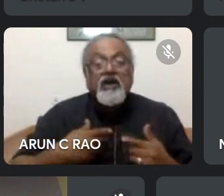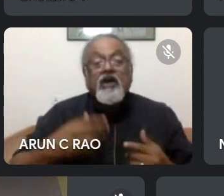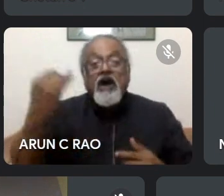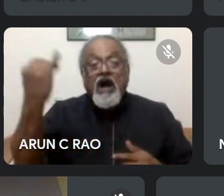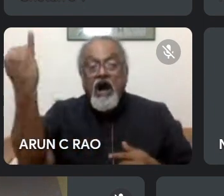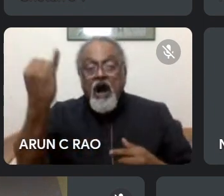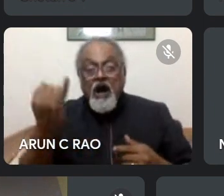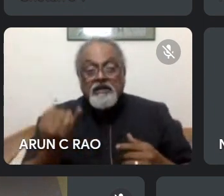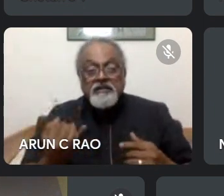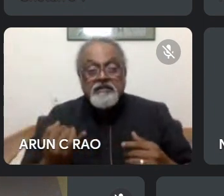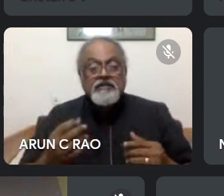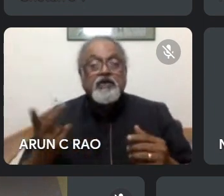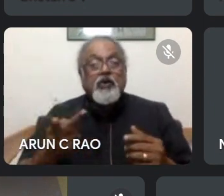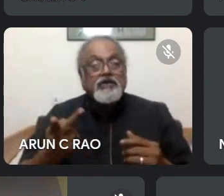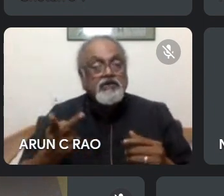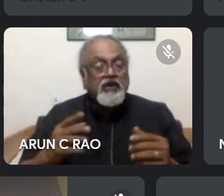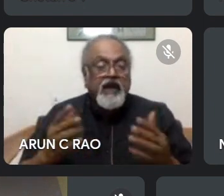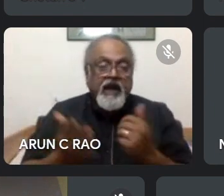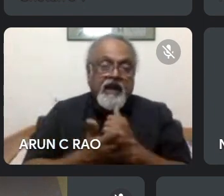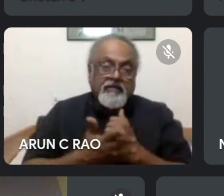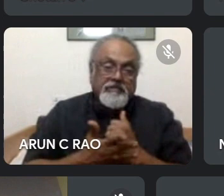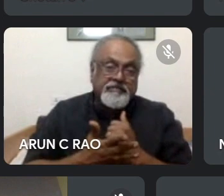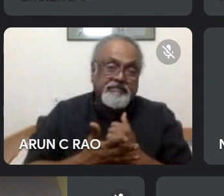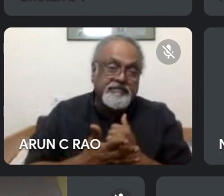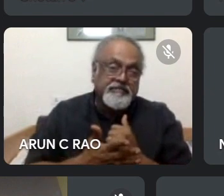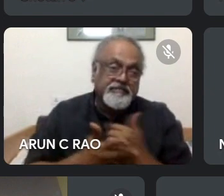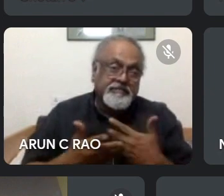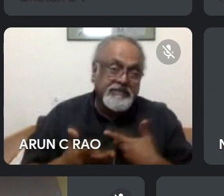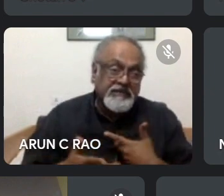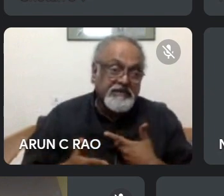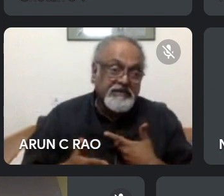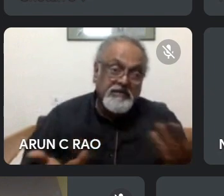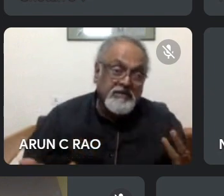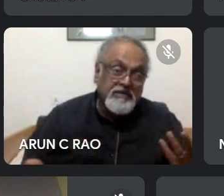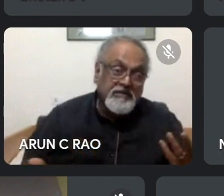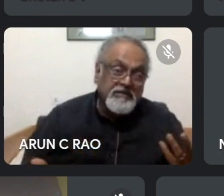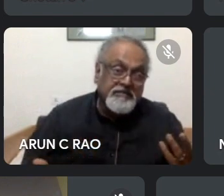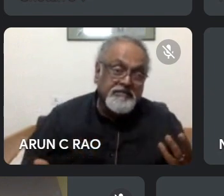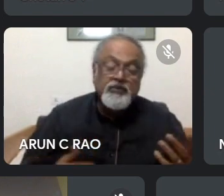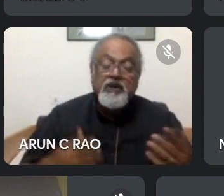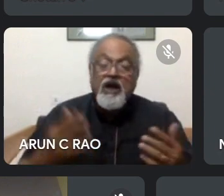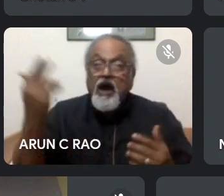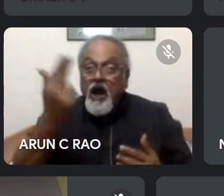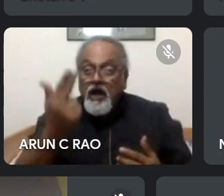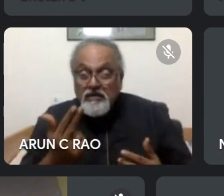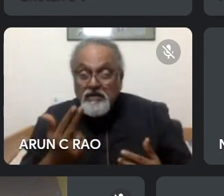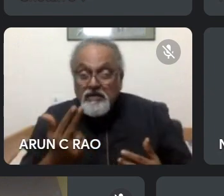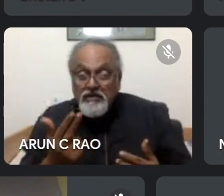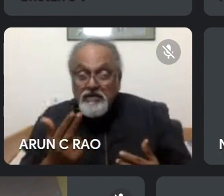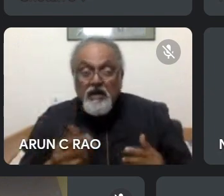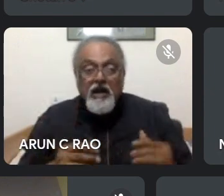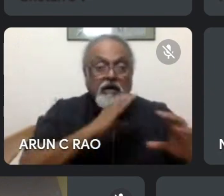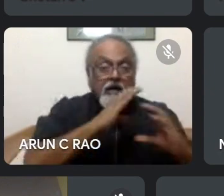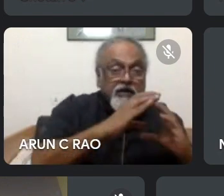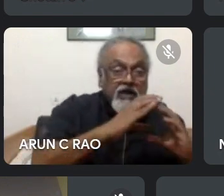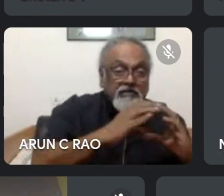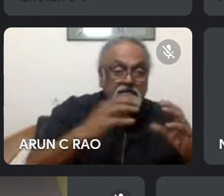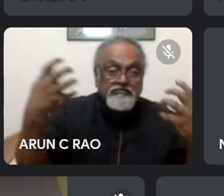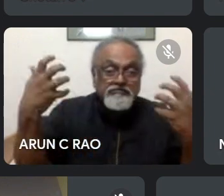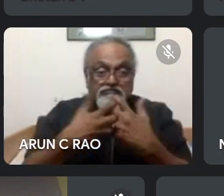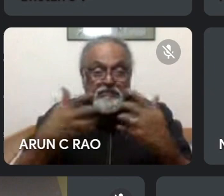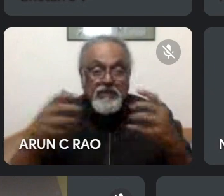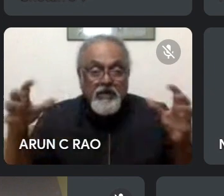personally. So I'm trying to sort of bring in art and communication together and help our employees, especially